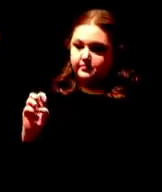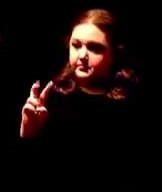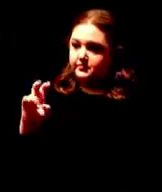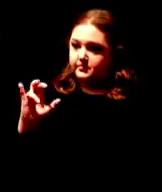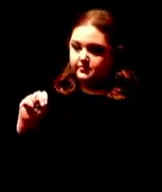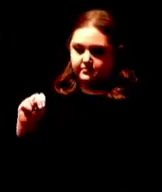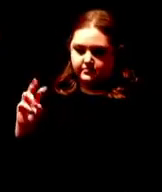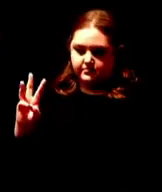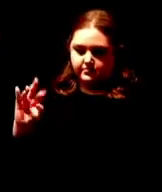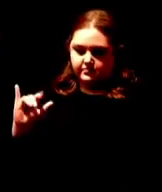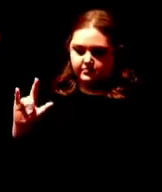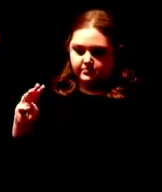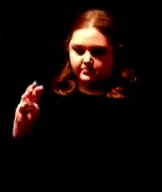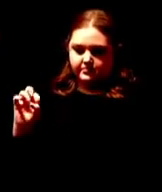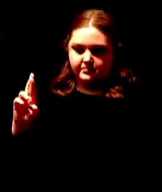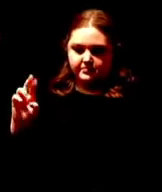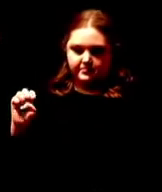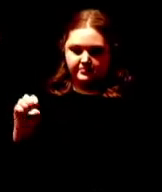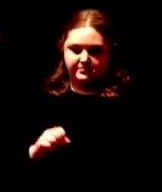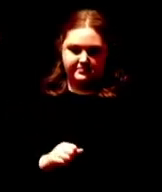Devin Wilmore.